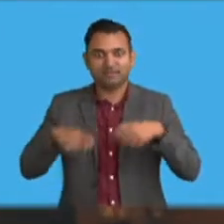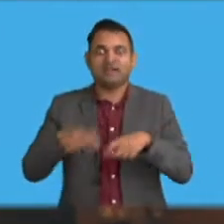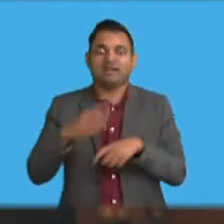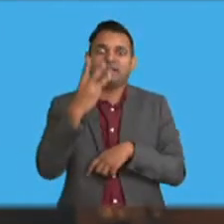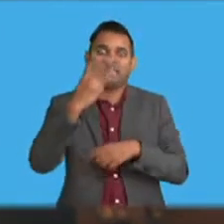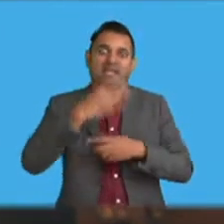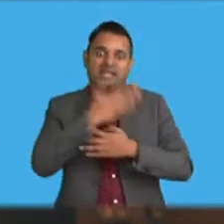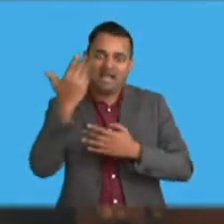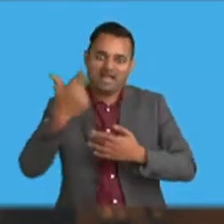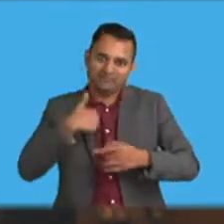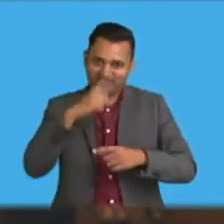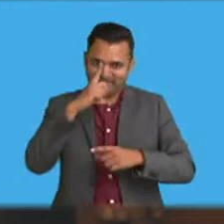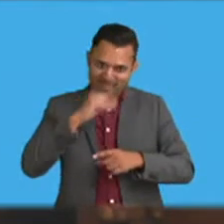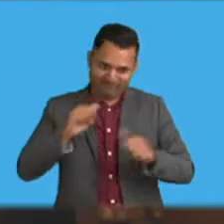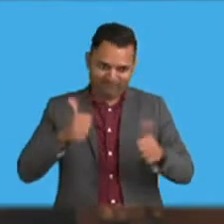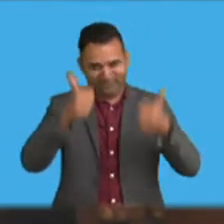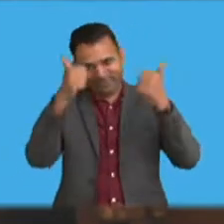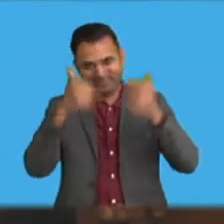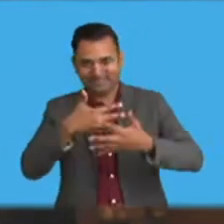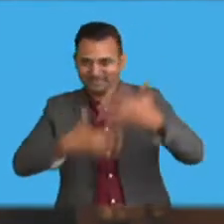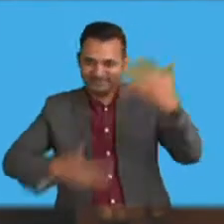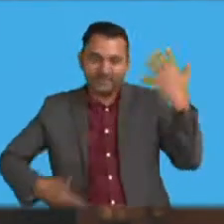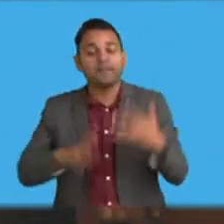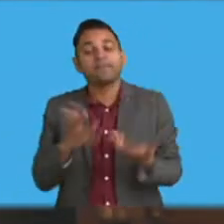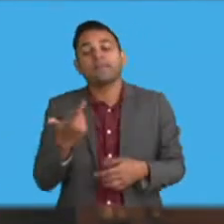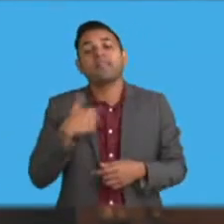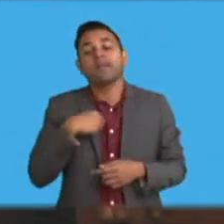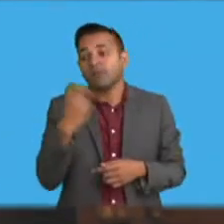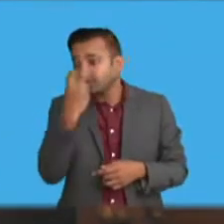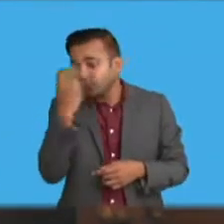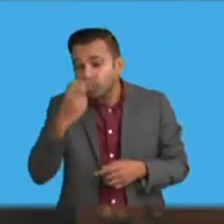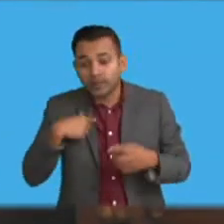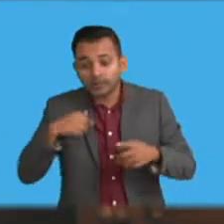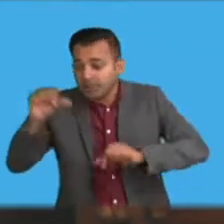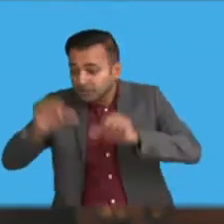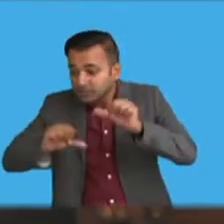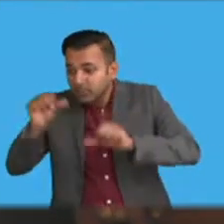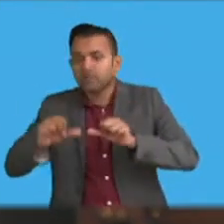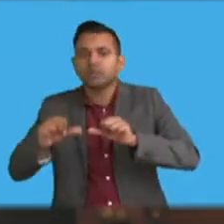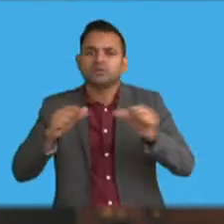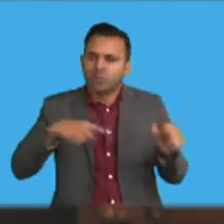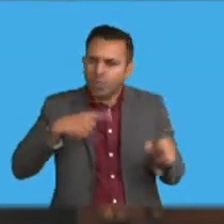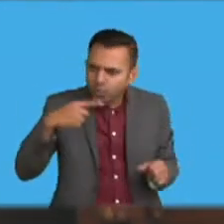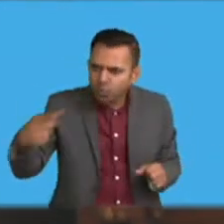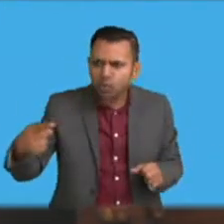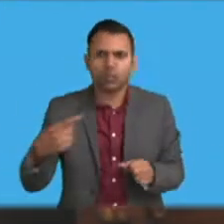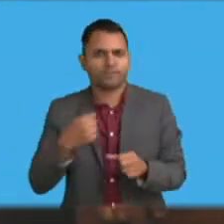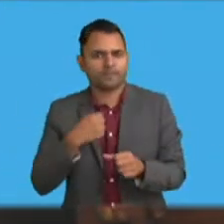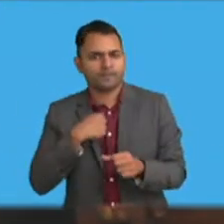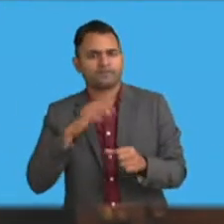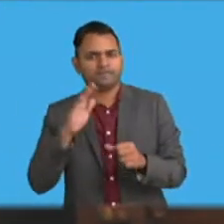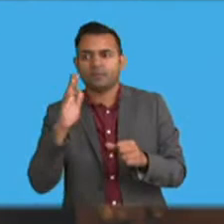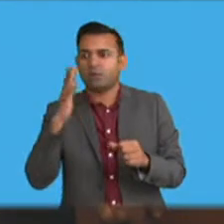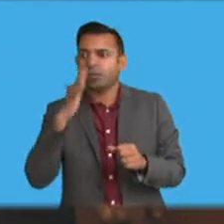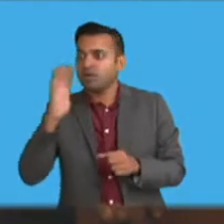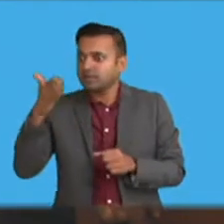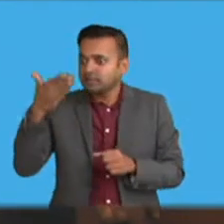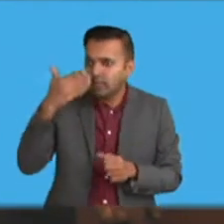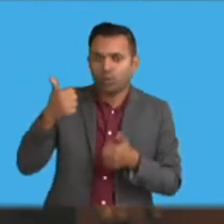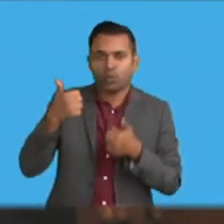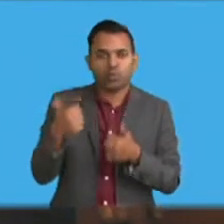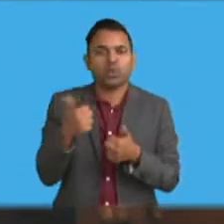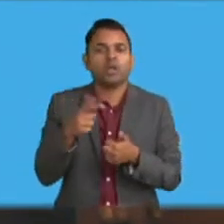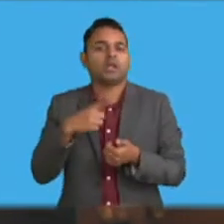week, the field monitoring and assessment, Madam Speaker, is an ongoing exercise, and the results of these assessments will determine, among